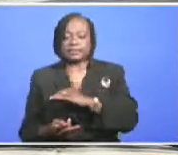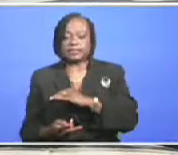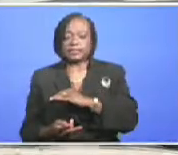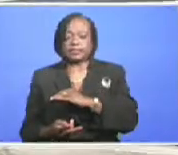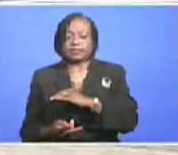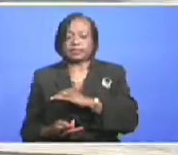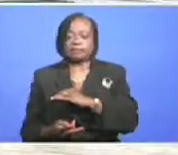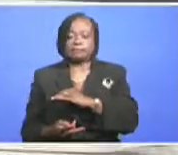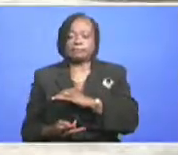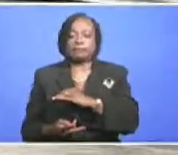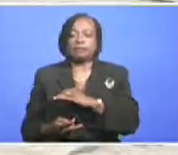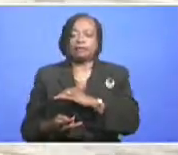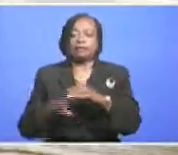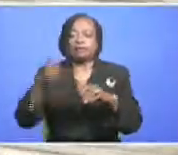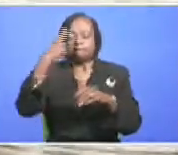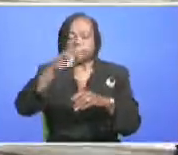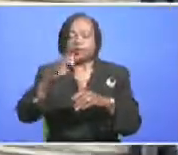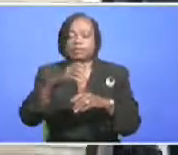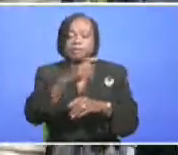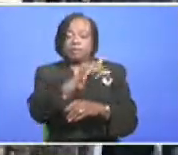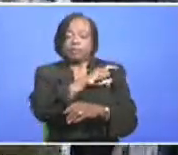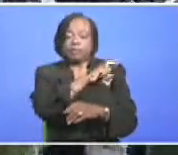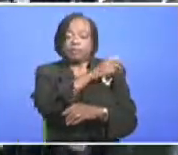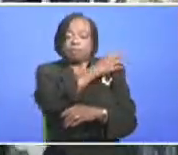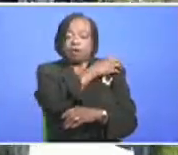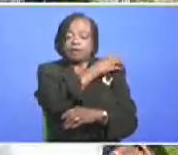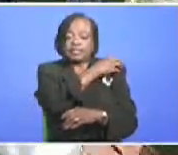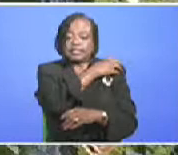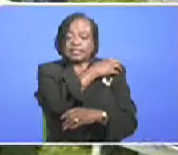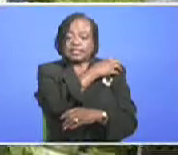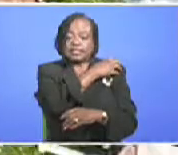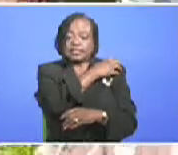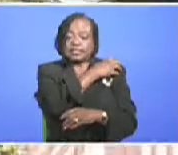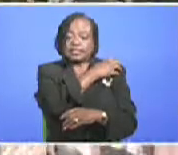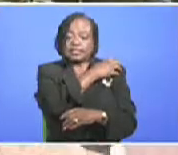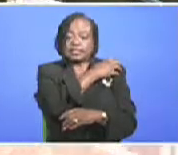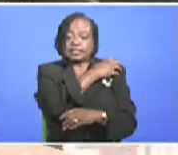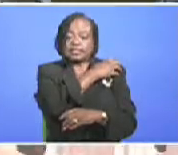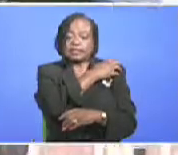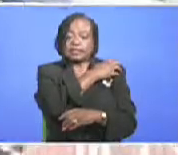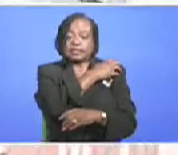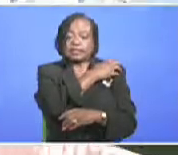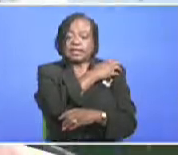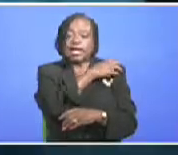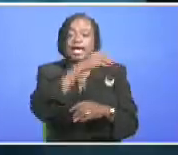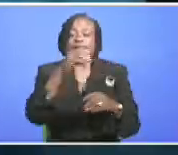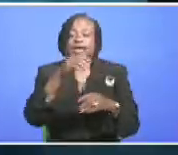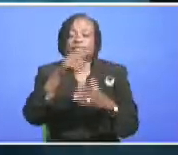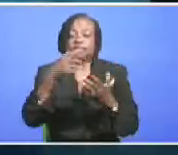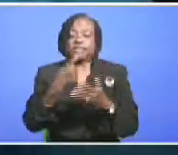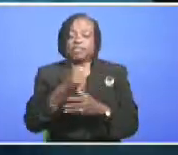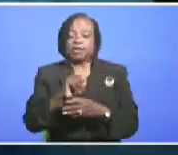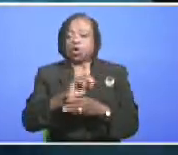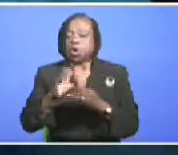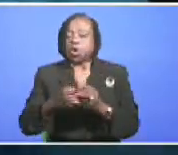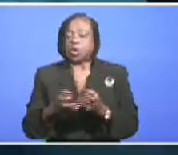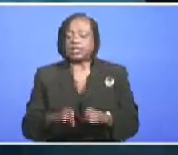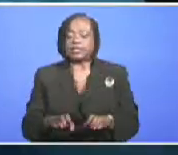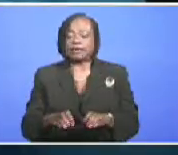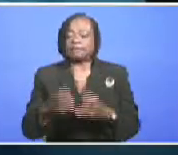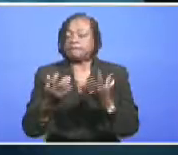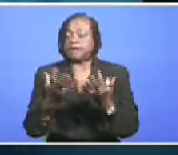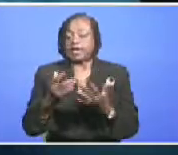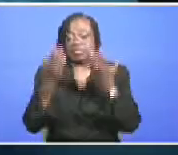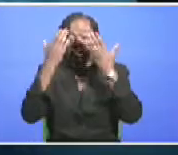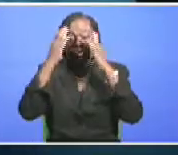safety officers were able to make an exterior attack. At this point, the cause of the fire has not been determined and